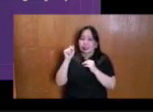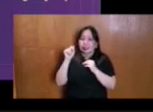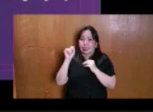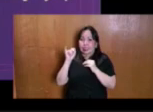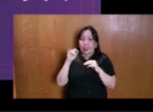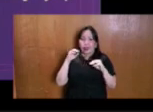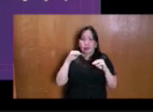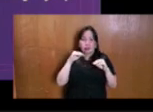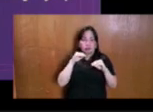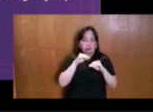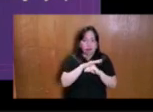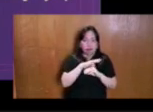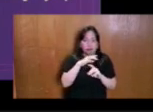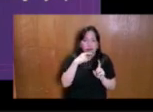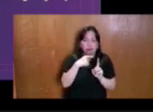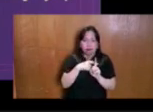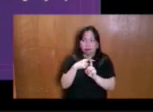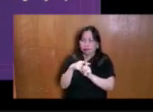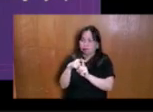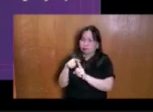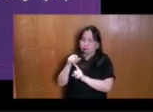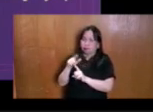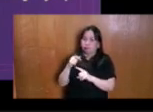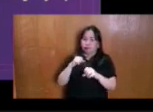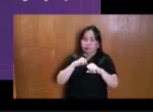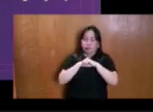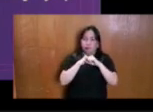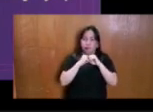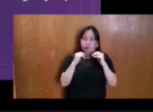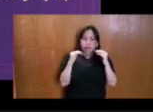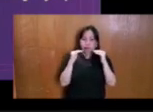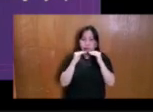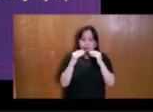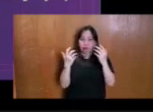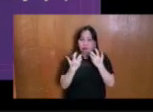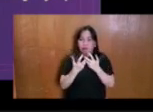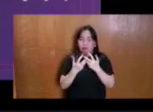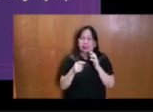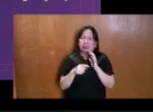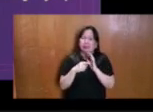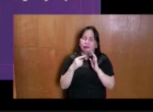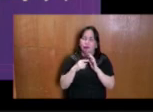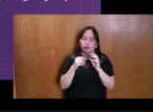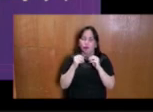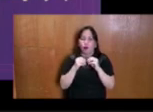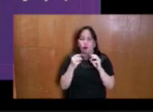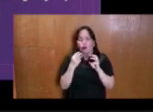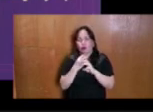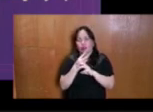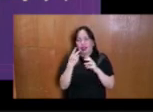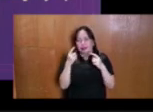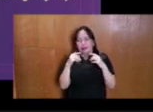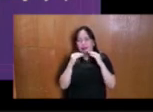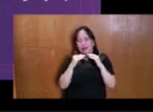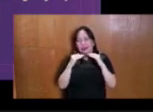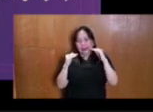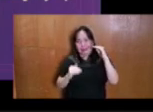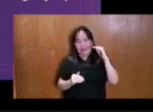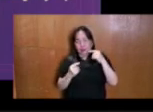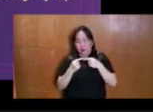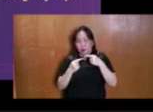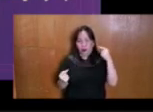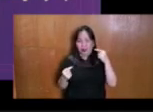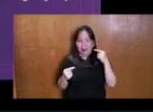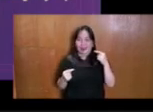an effect of, promoting equity, it may even amplify the